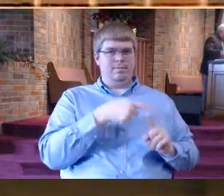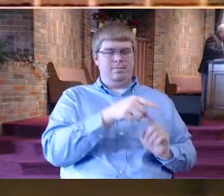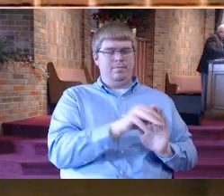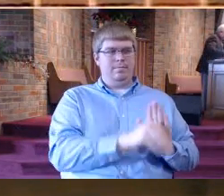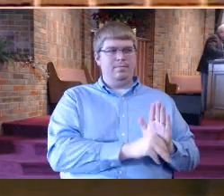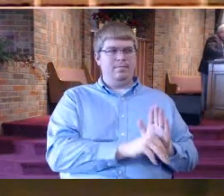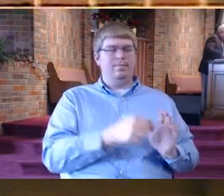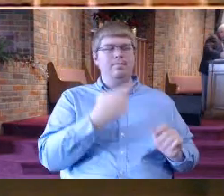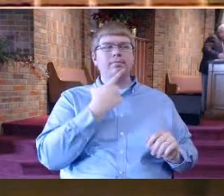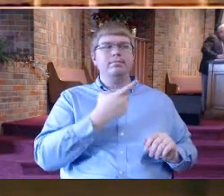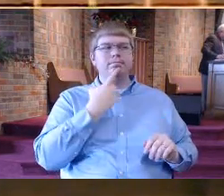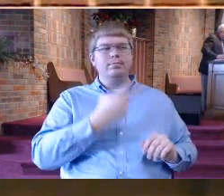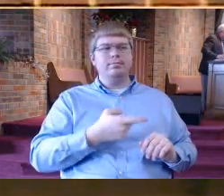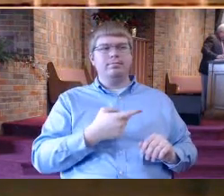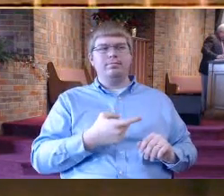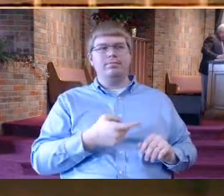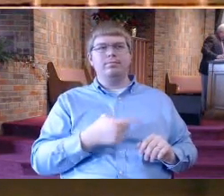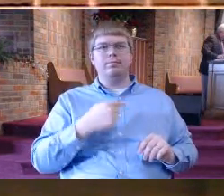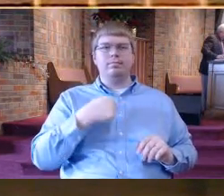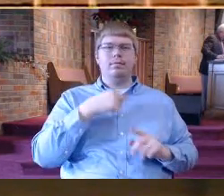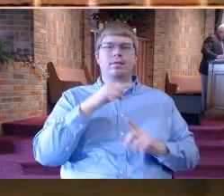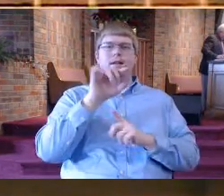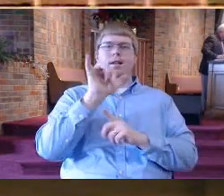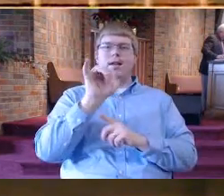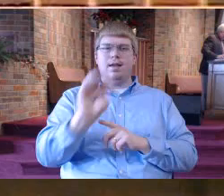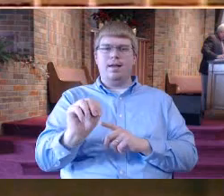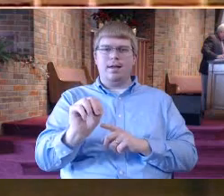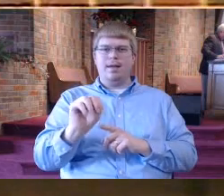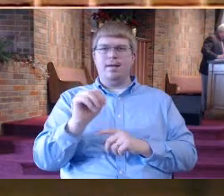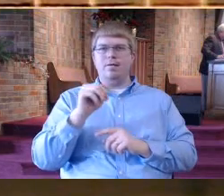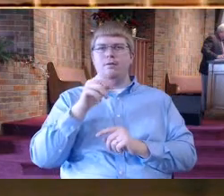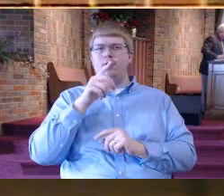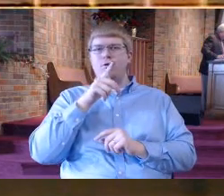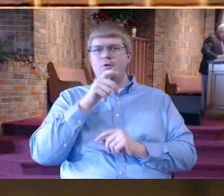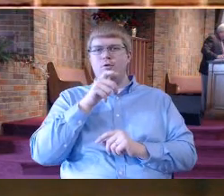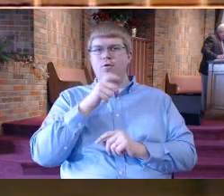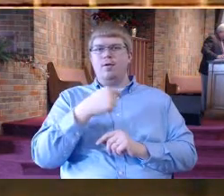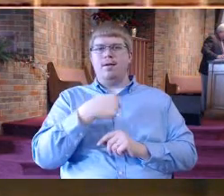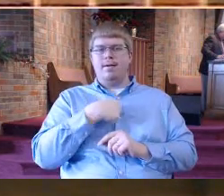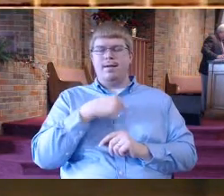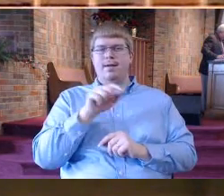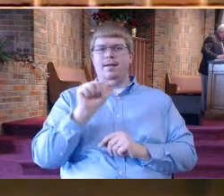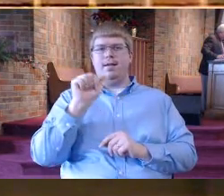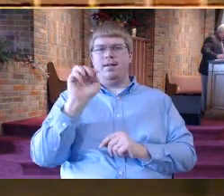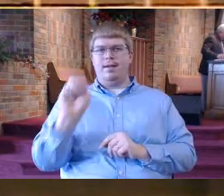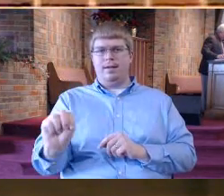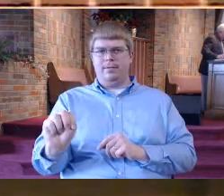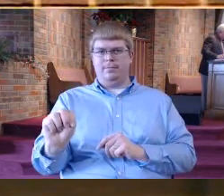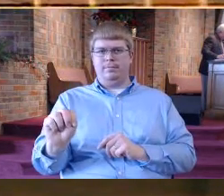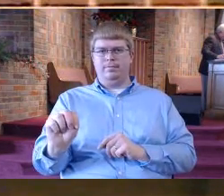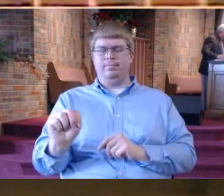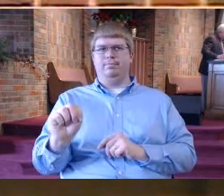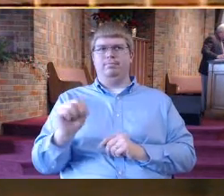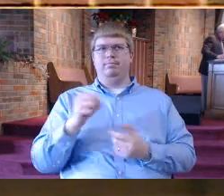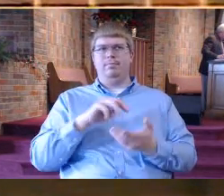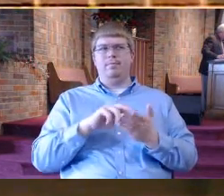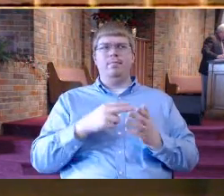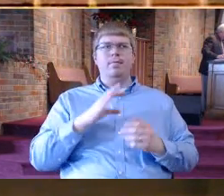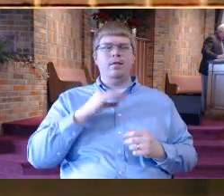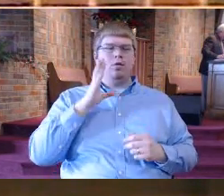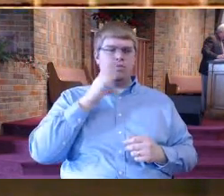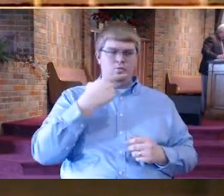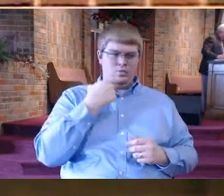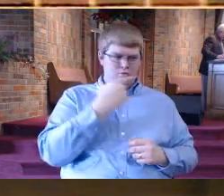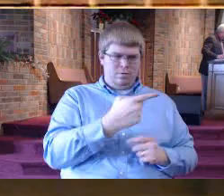what he said. I am who I am. And he said, thus you shall say to the children of